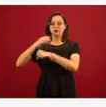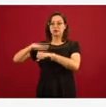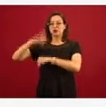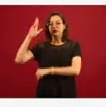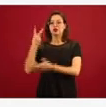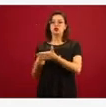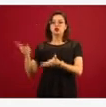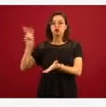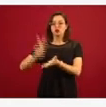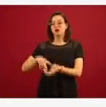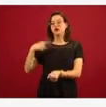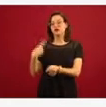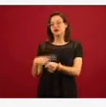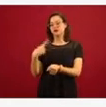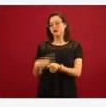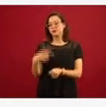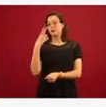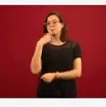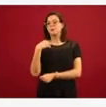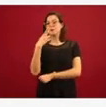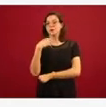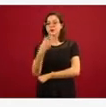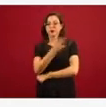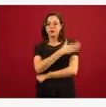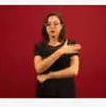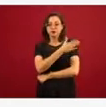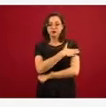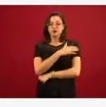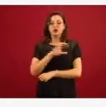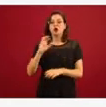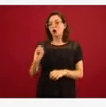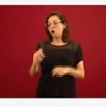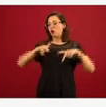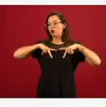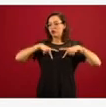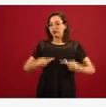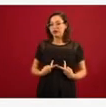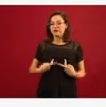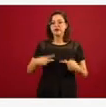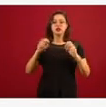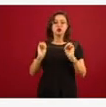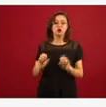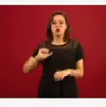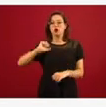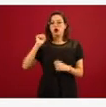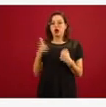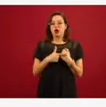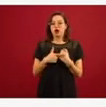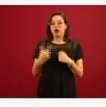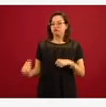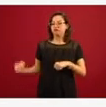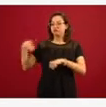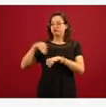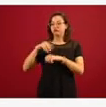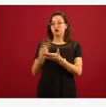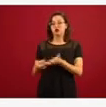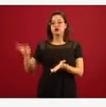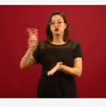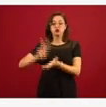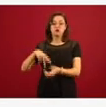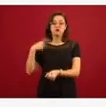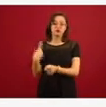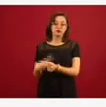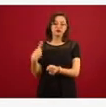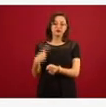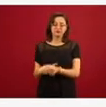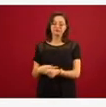we have the highest fatality rate on the group over 60, and it is important to emphasize that a lot of